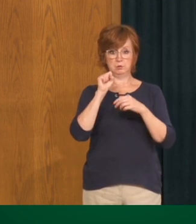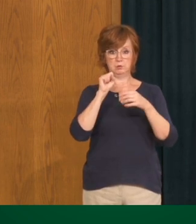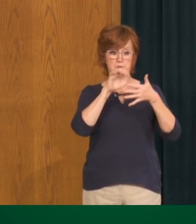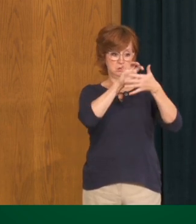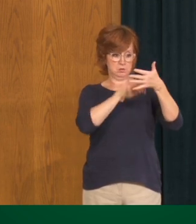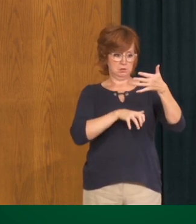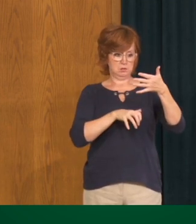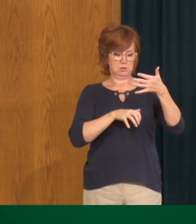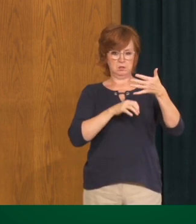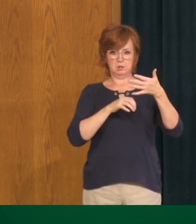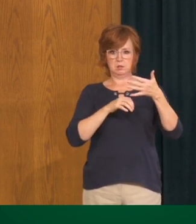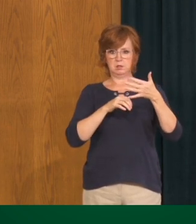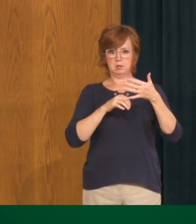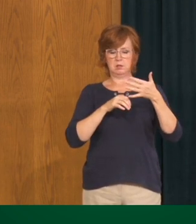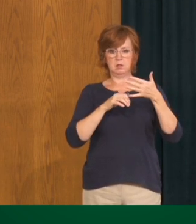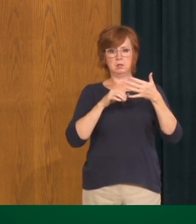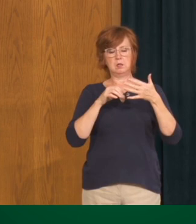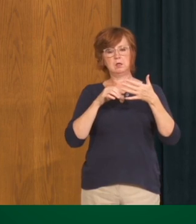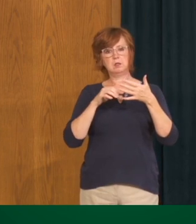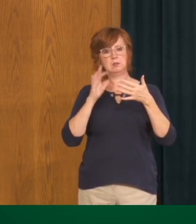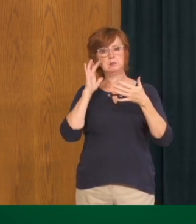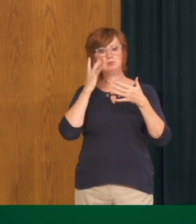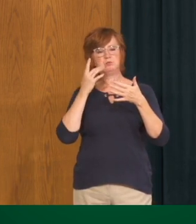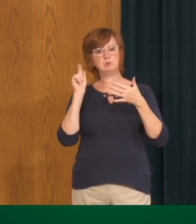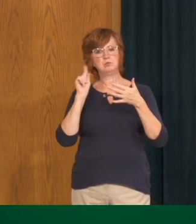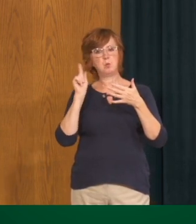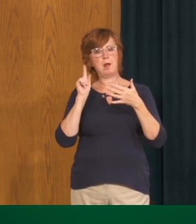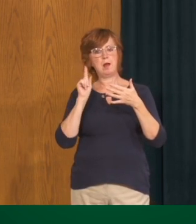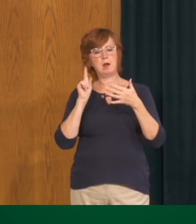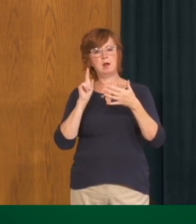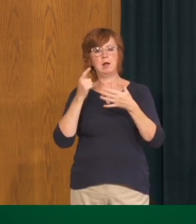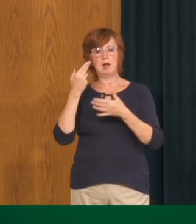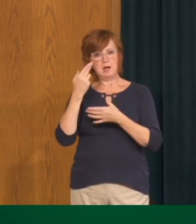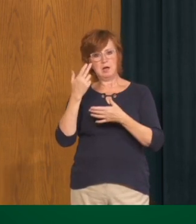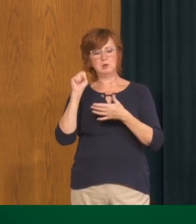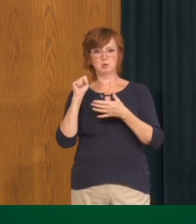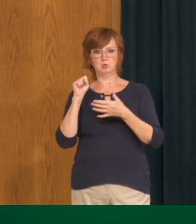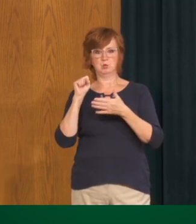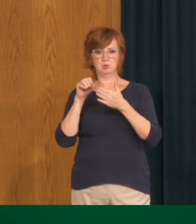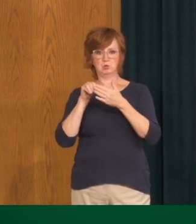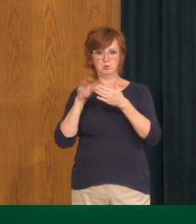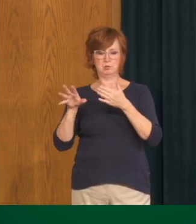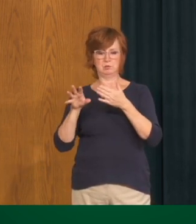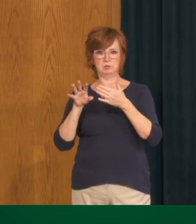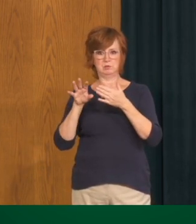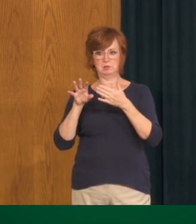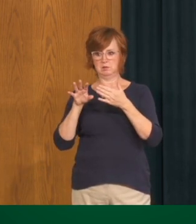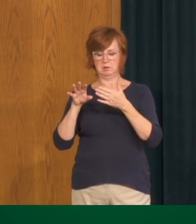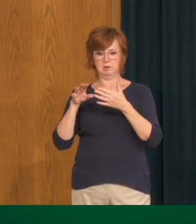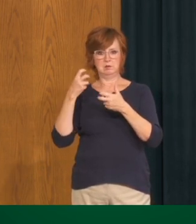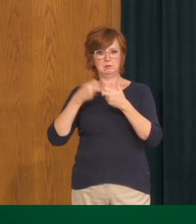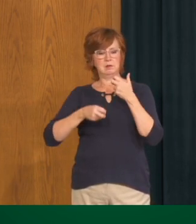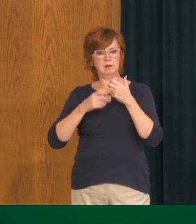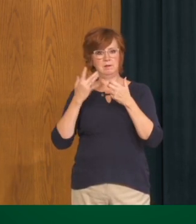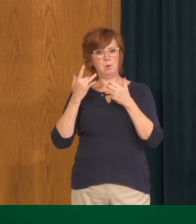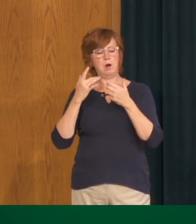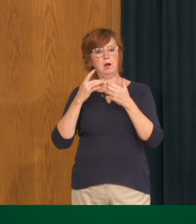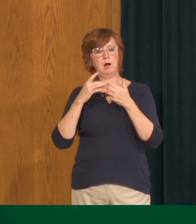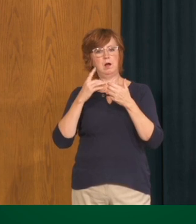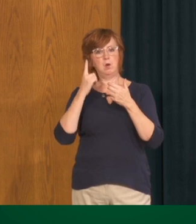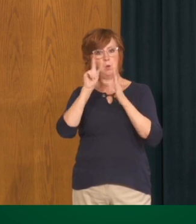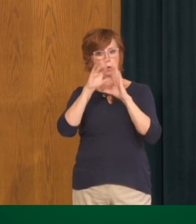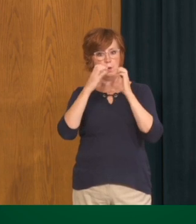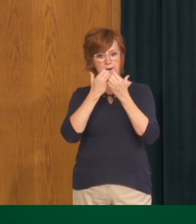be difficult in high school settings and that you encourage creative solutions. I'm just wondering, can you give me an example